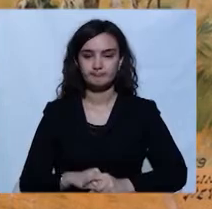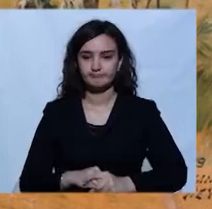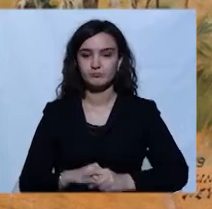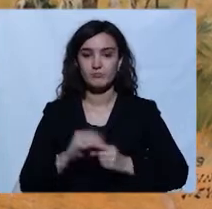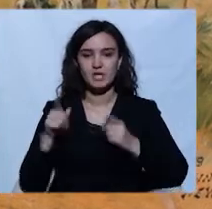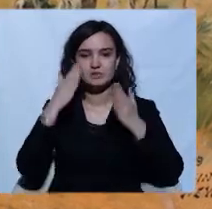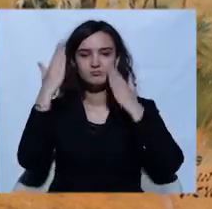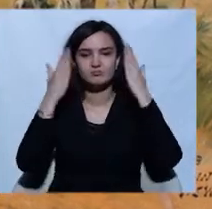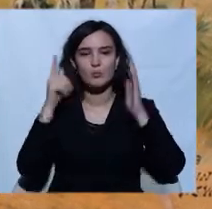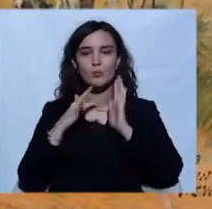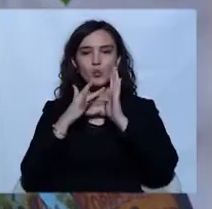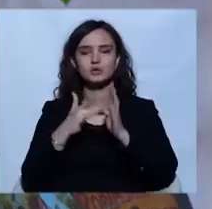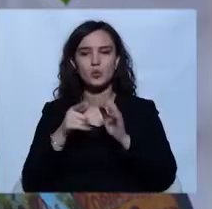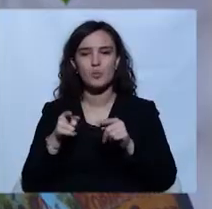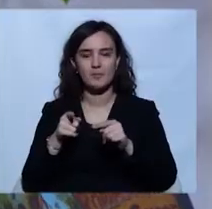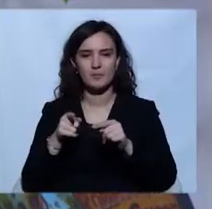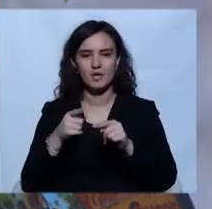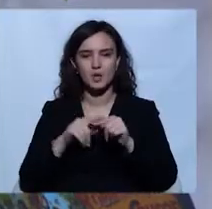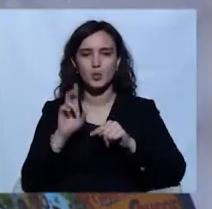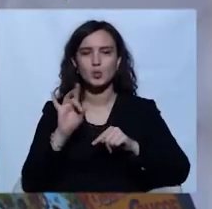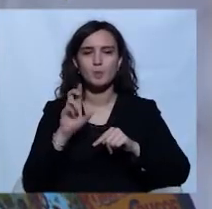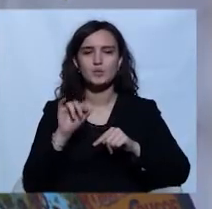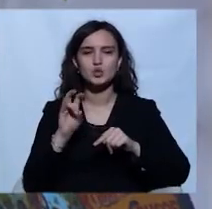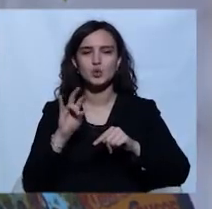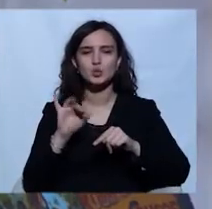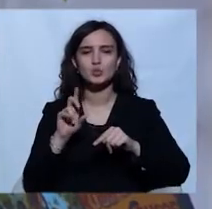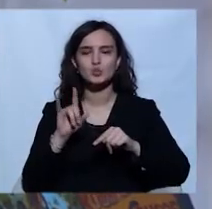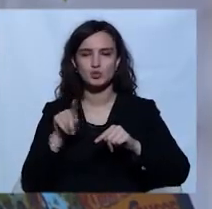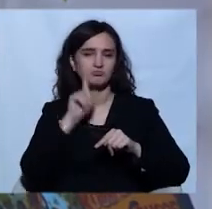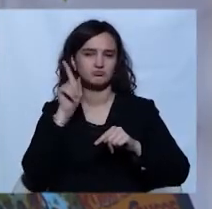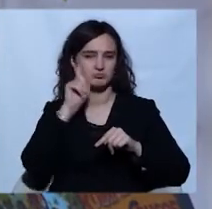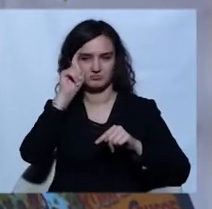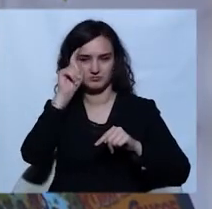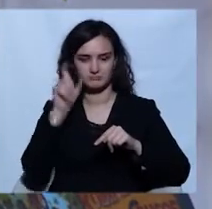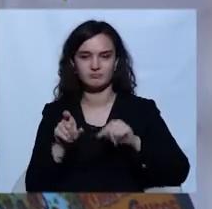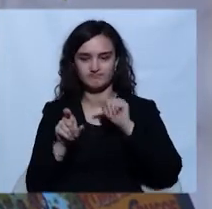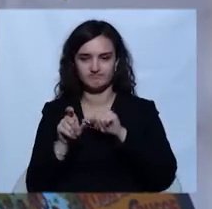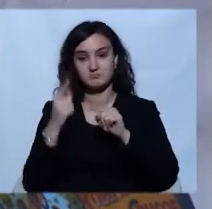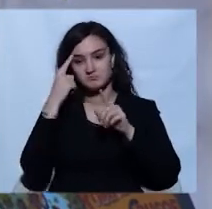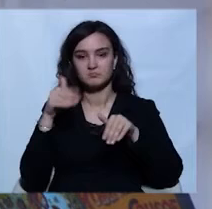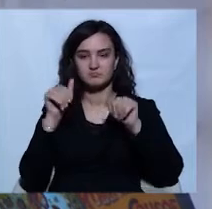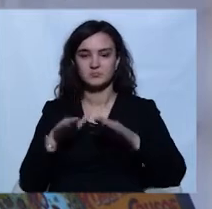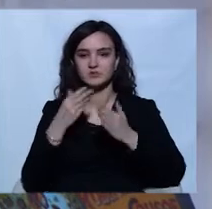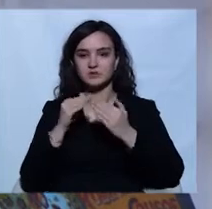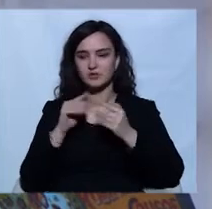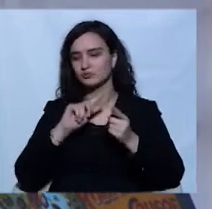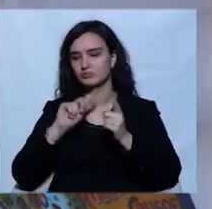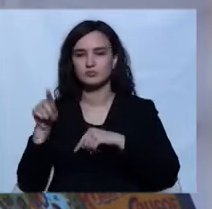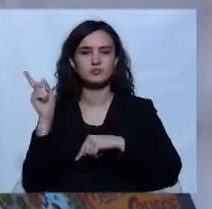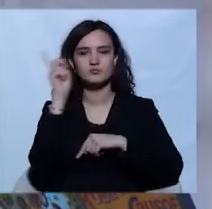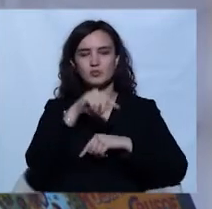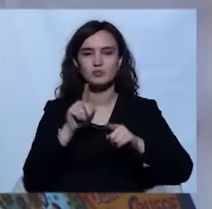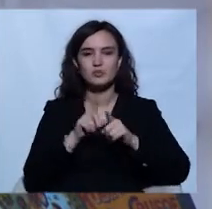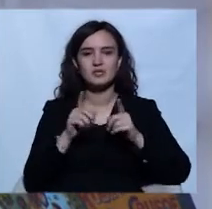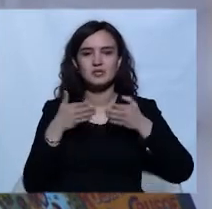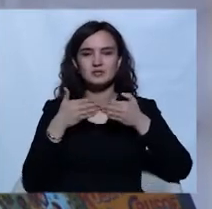adventure novel begins with Robinson Crusoe, a young man who decides to leave his home to sail the seas. He's